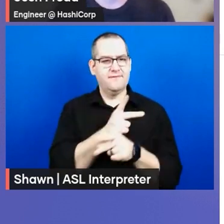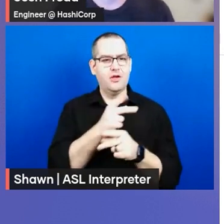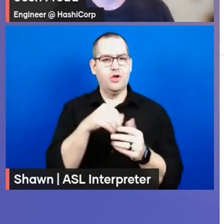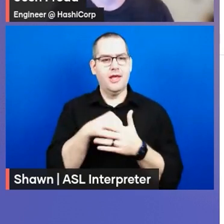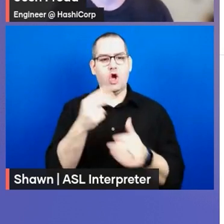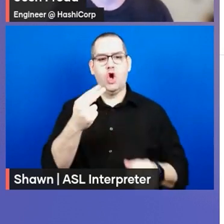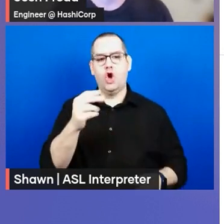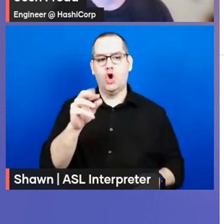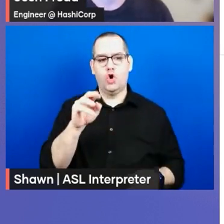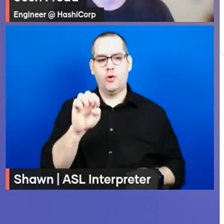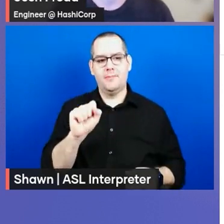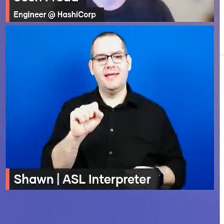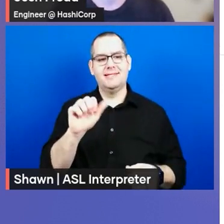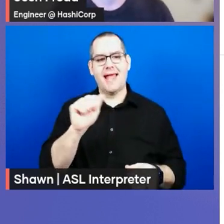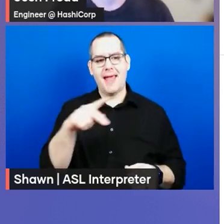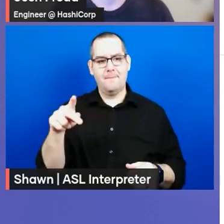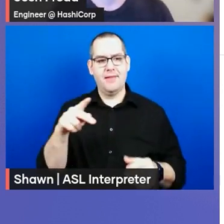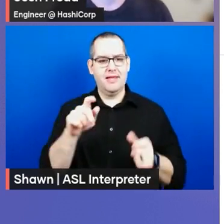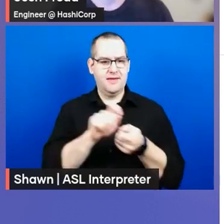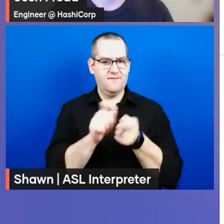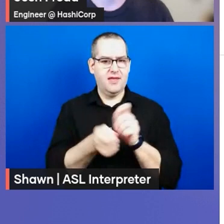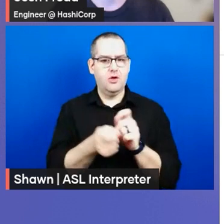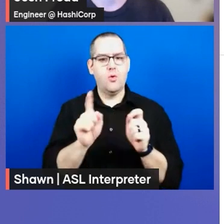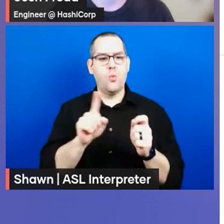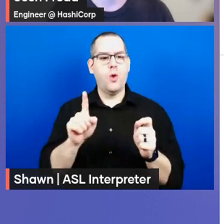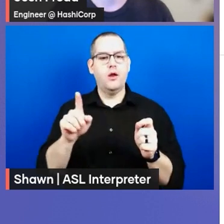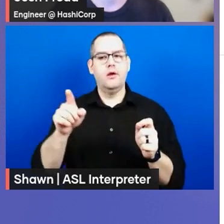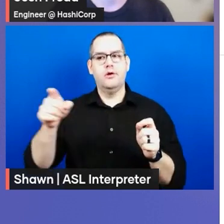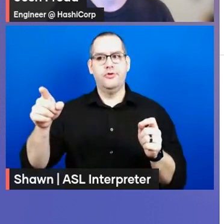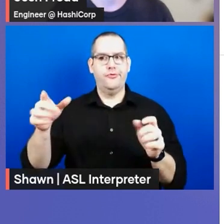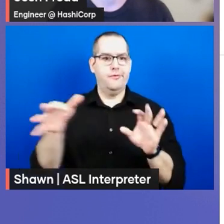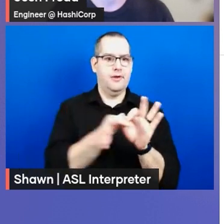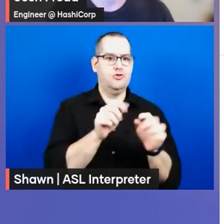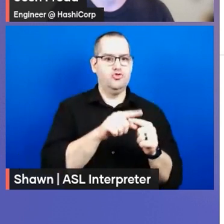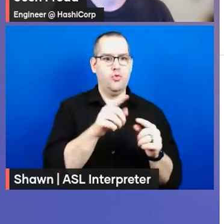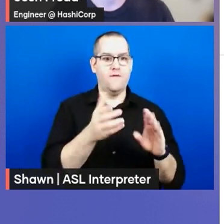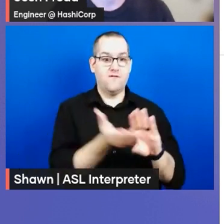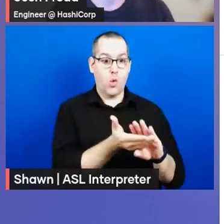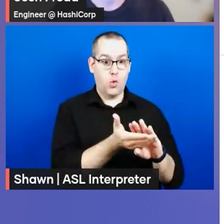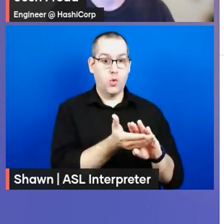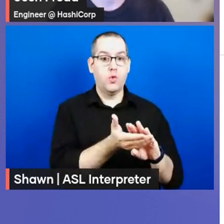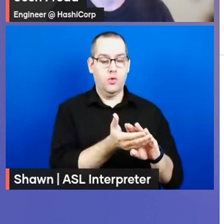Hermes application config, where you point it to these folders where,